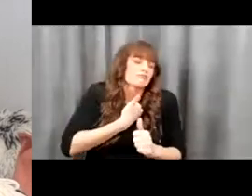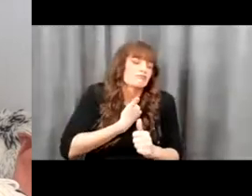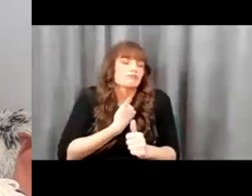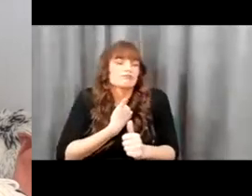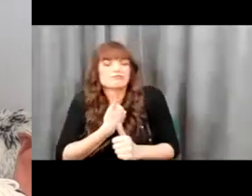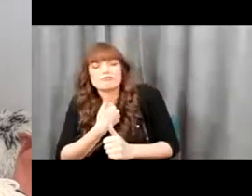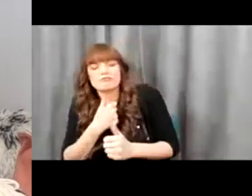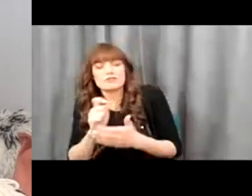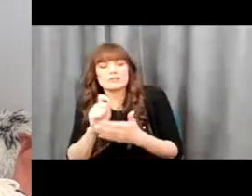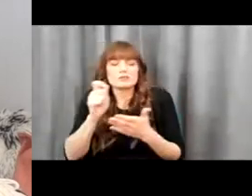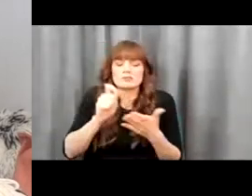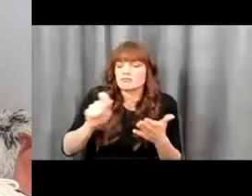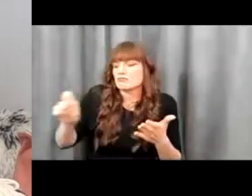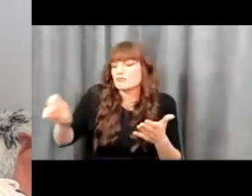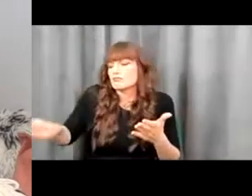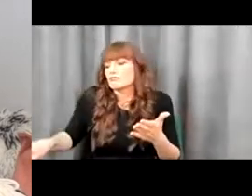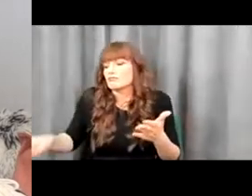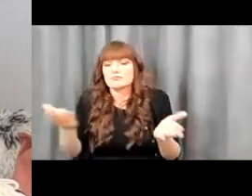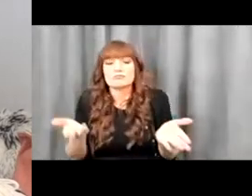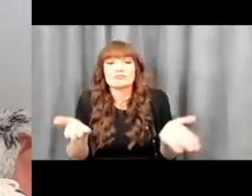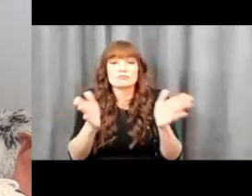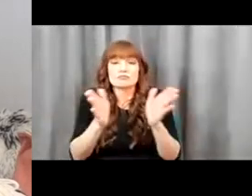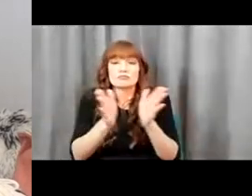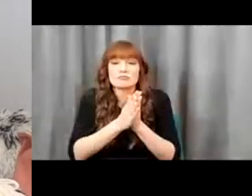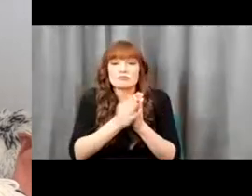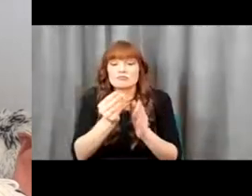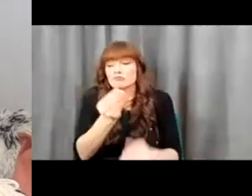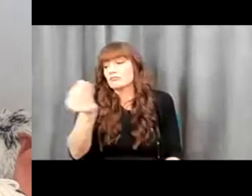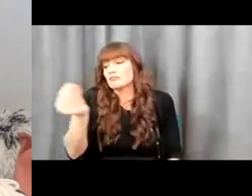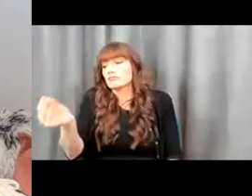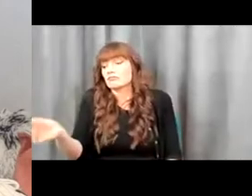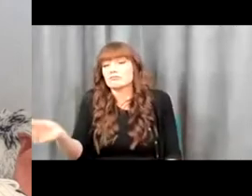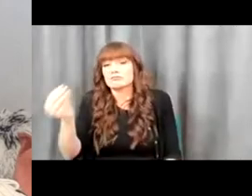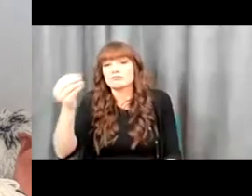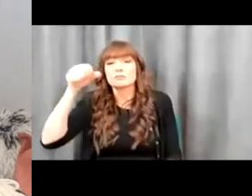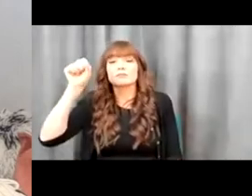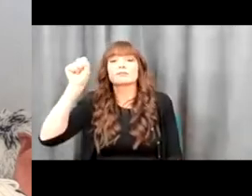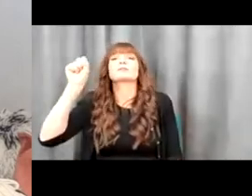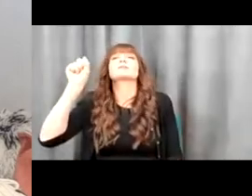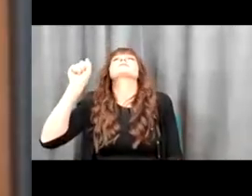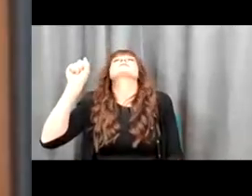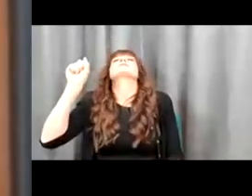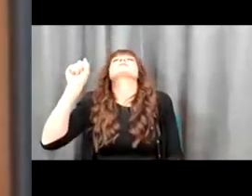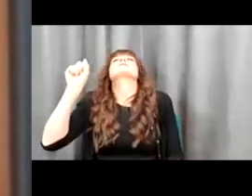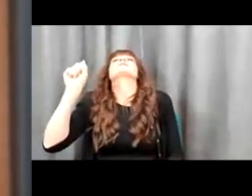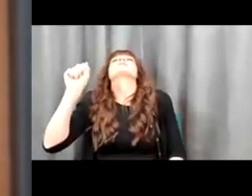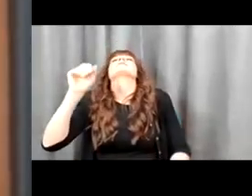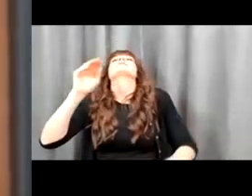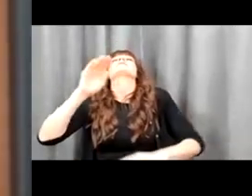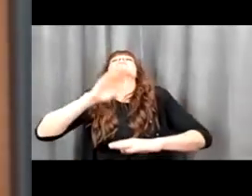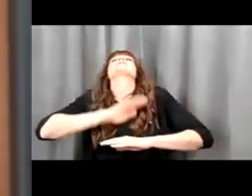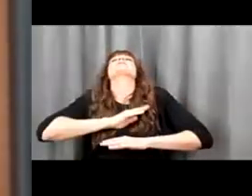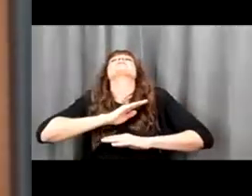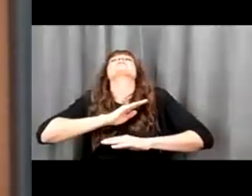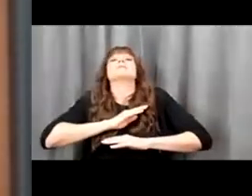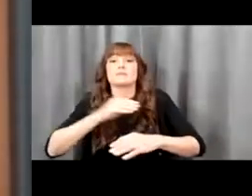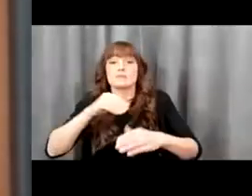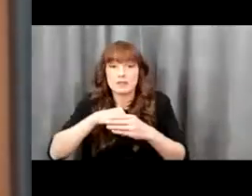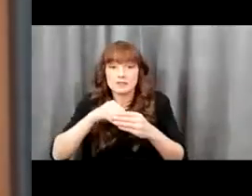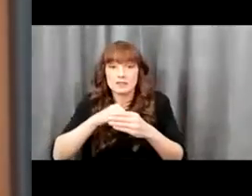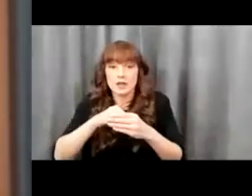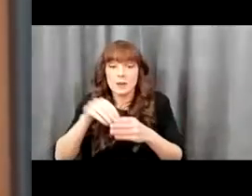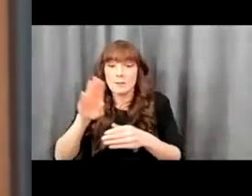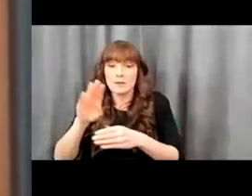moment, then puts the pen down, closes her notebook, and leans her head back, satisfied. Interior. Bullet